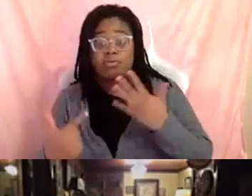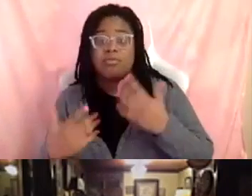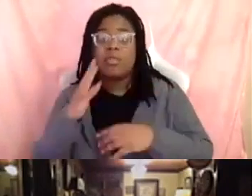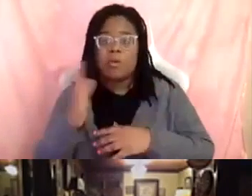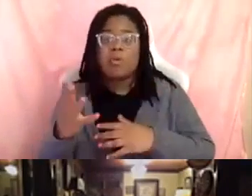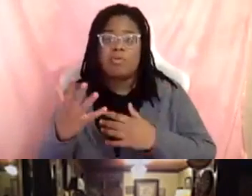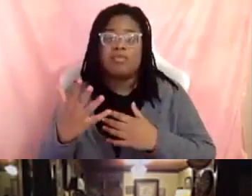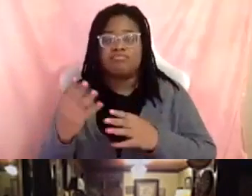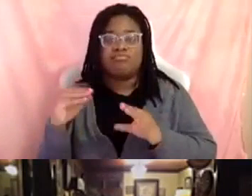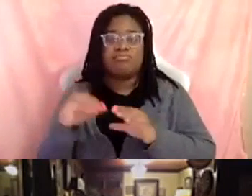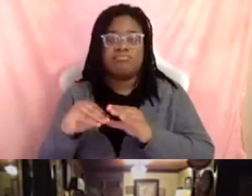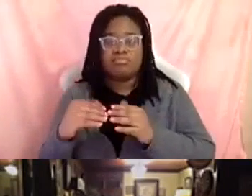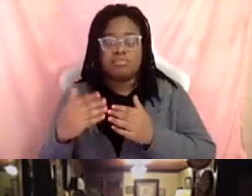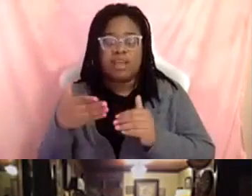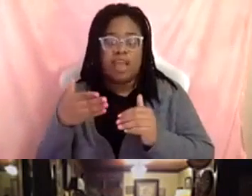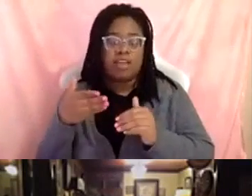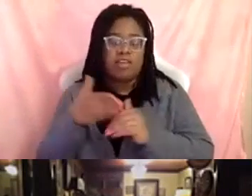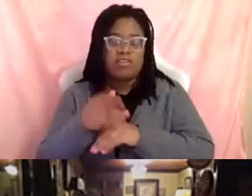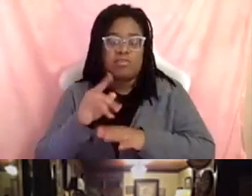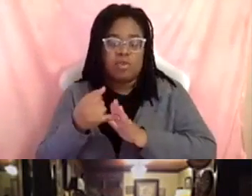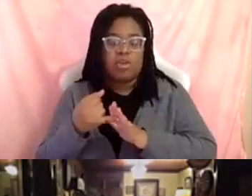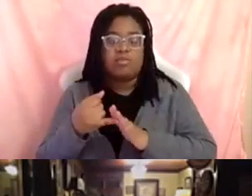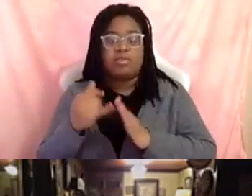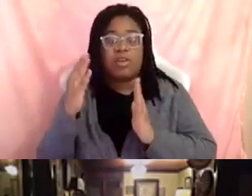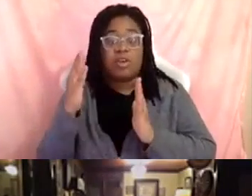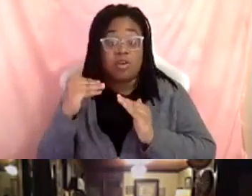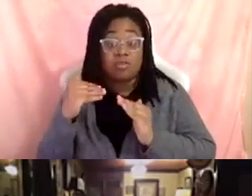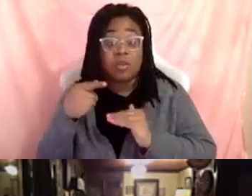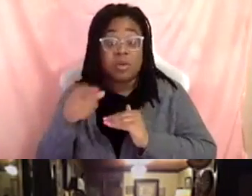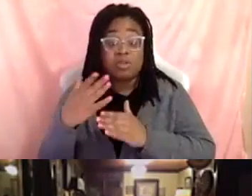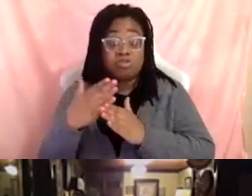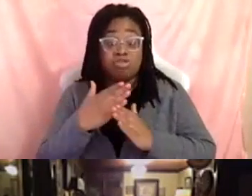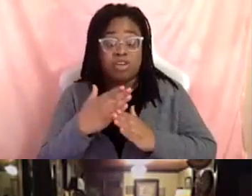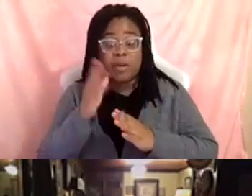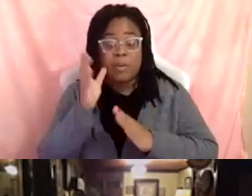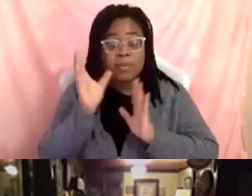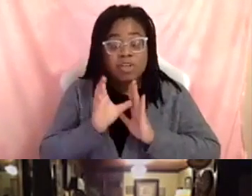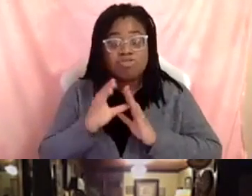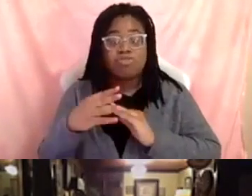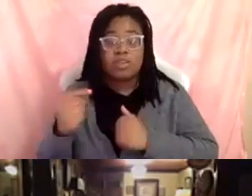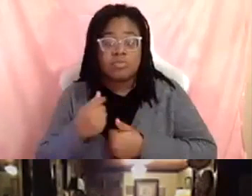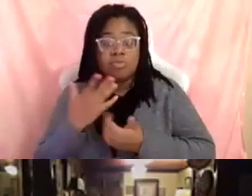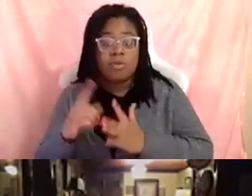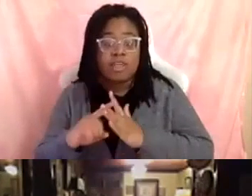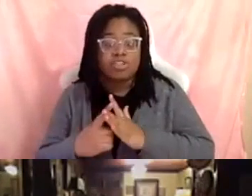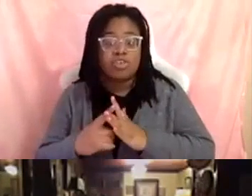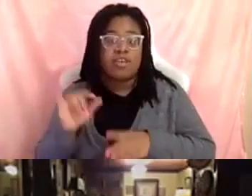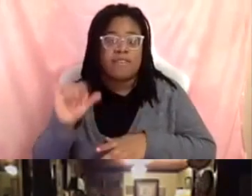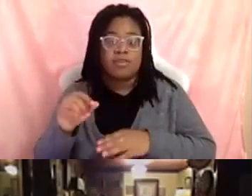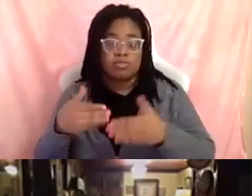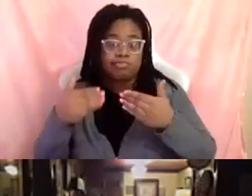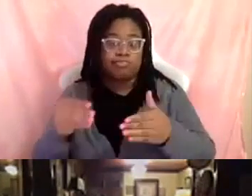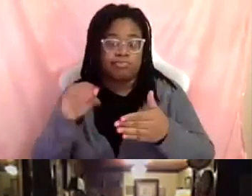programs. And we're hoping to share a few of your poems and collages at the start of that program. So please feel free to drop them into the